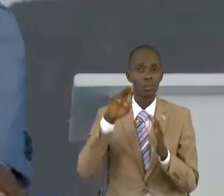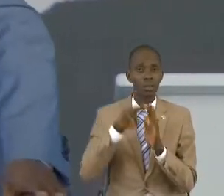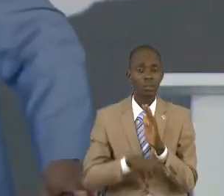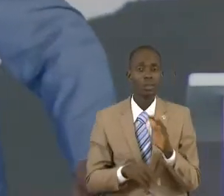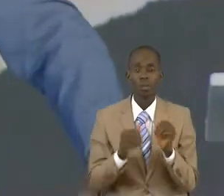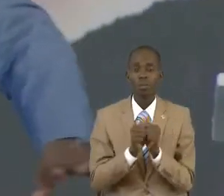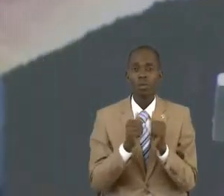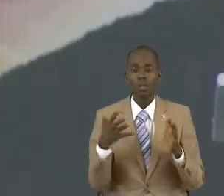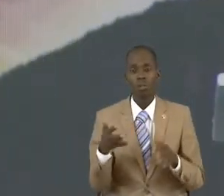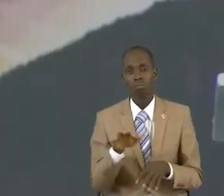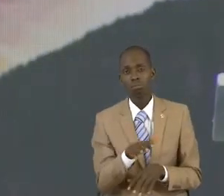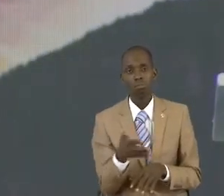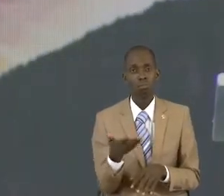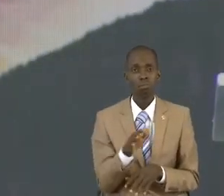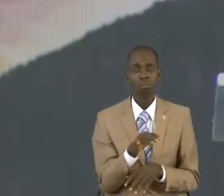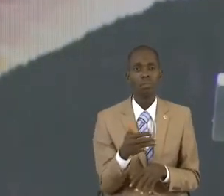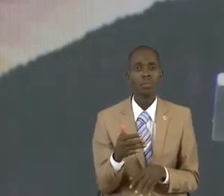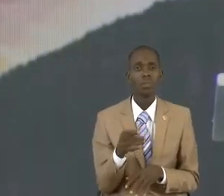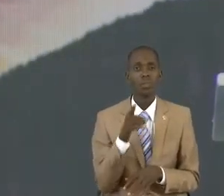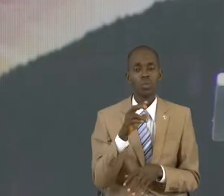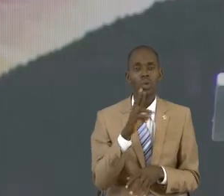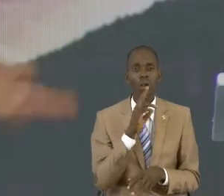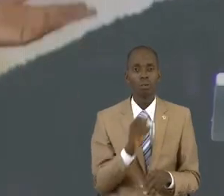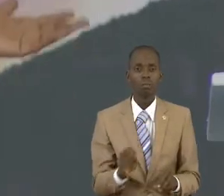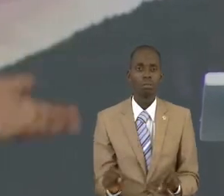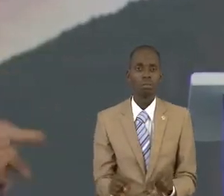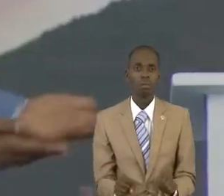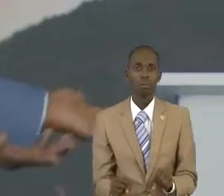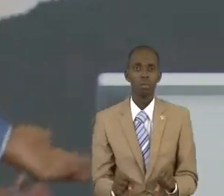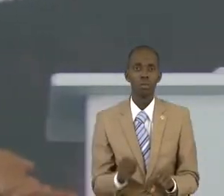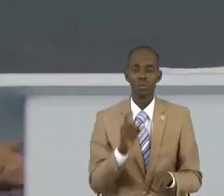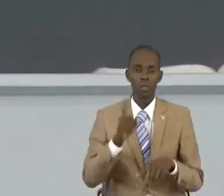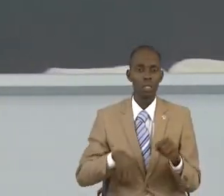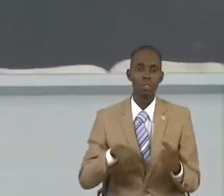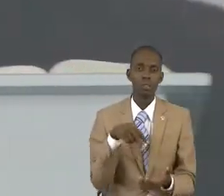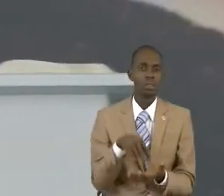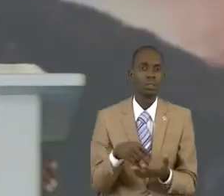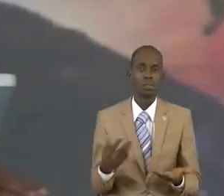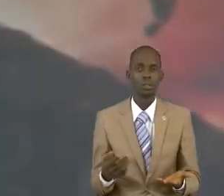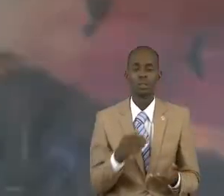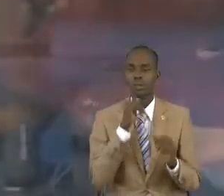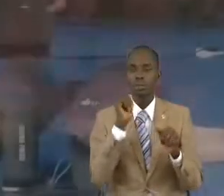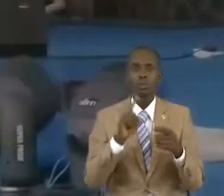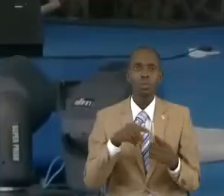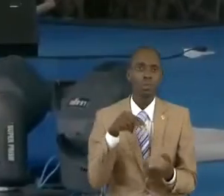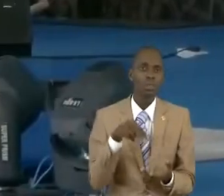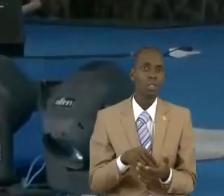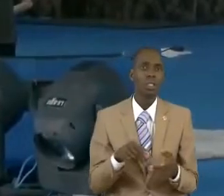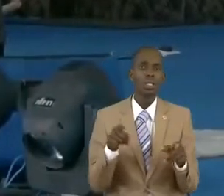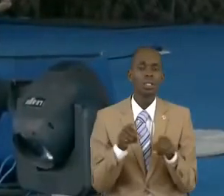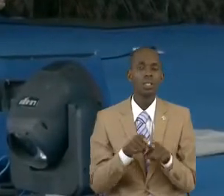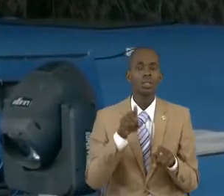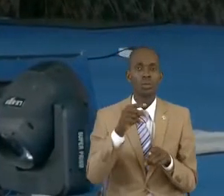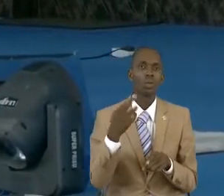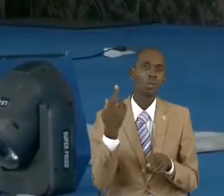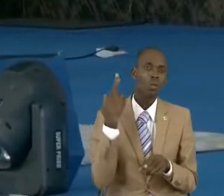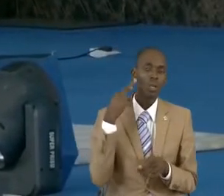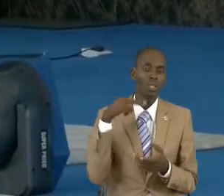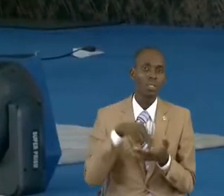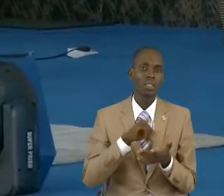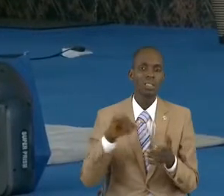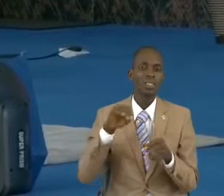uncompromising. You're wobbling, you can't stand, you couldn't stand like you were standing in your